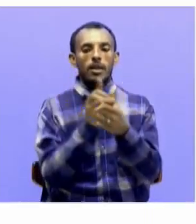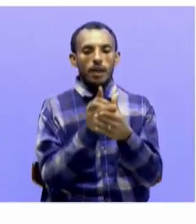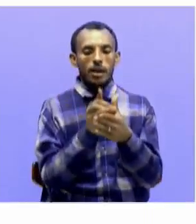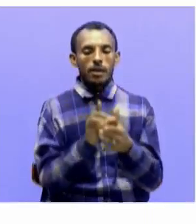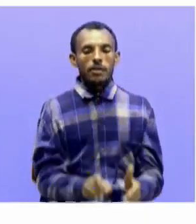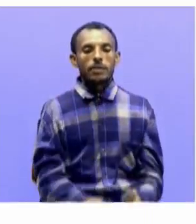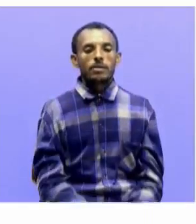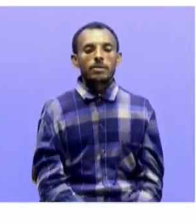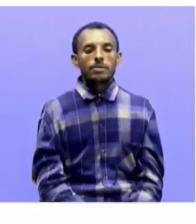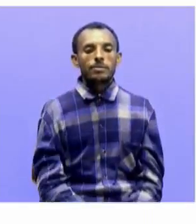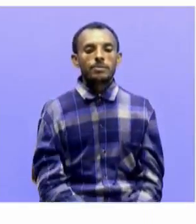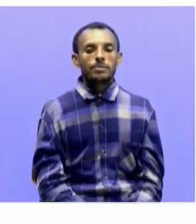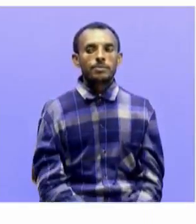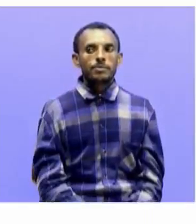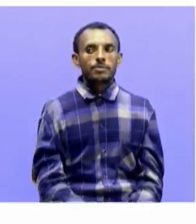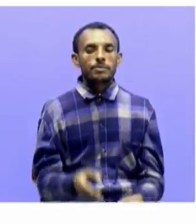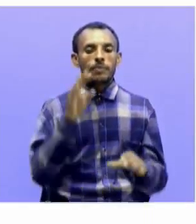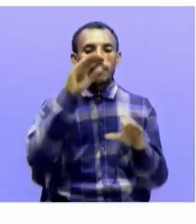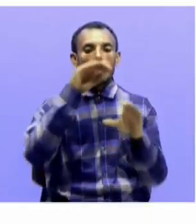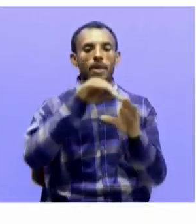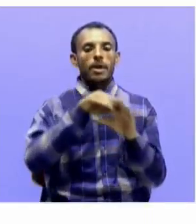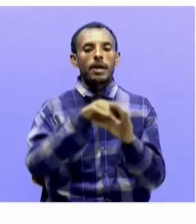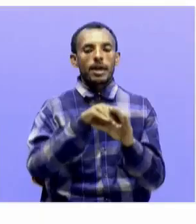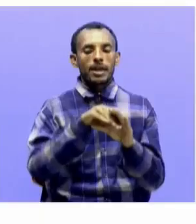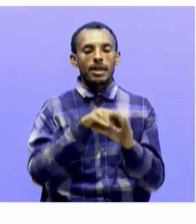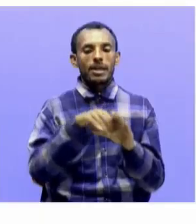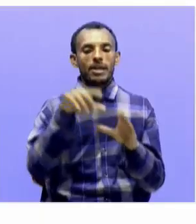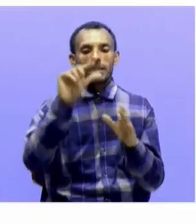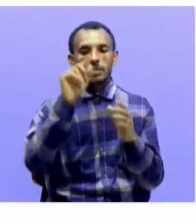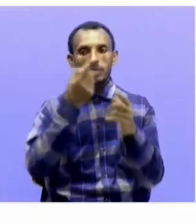the data in ascending